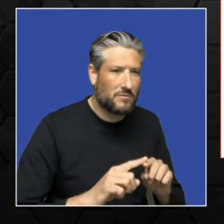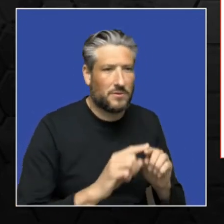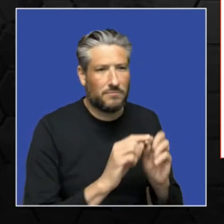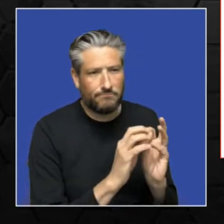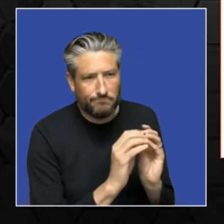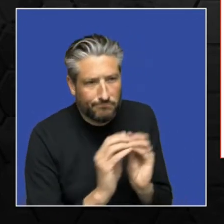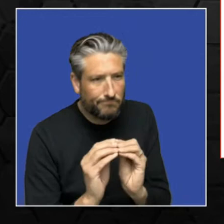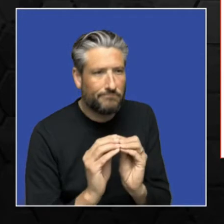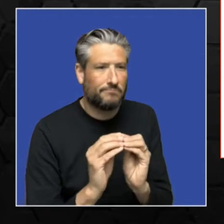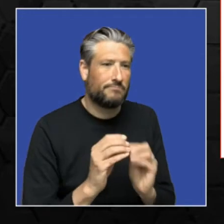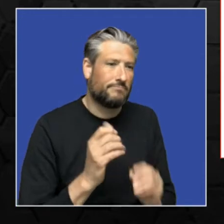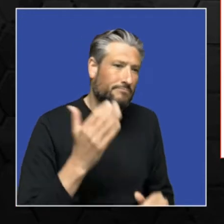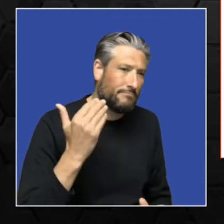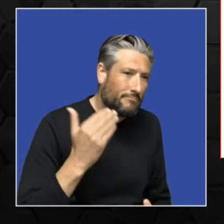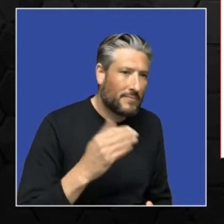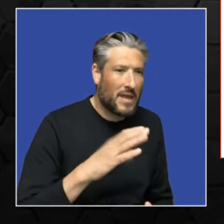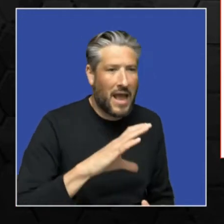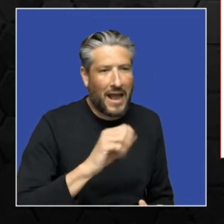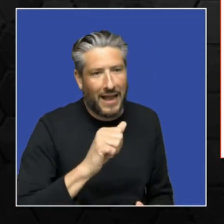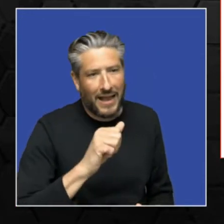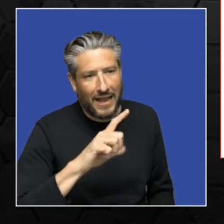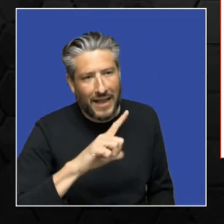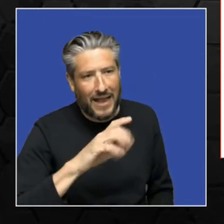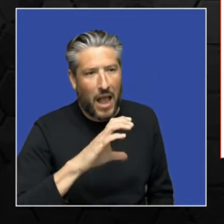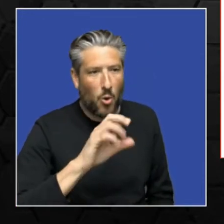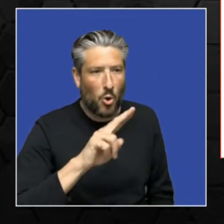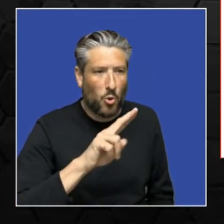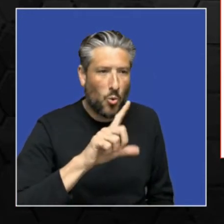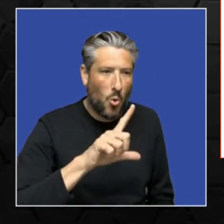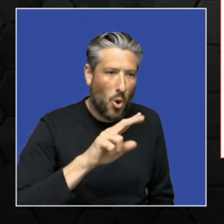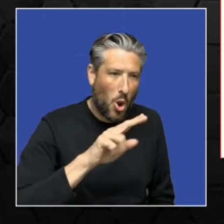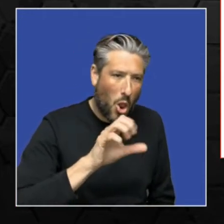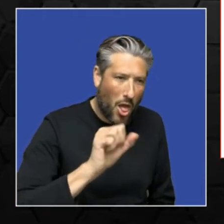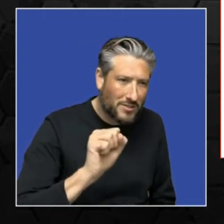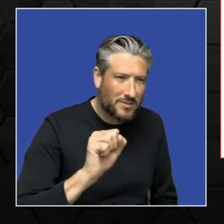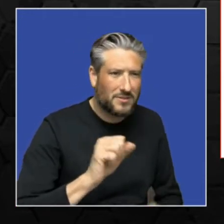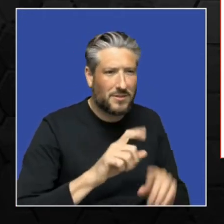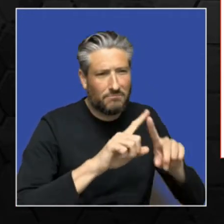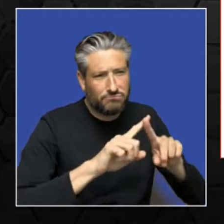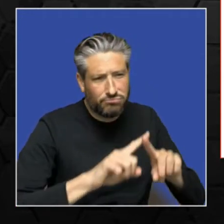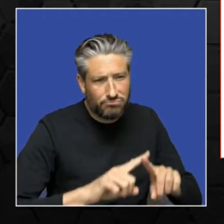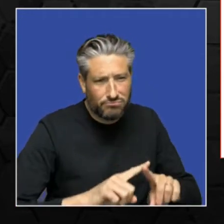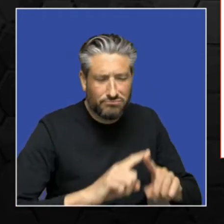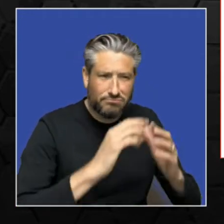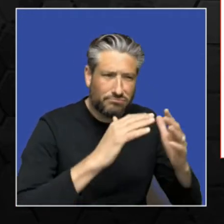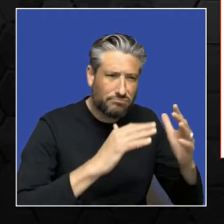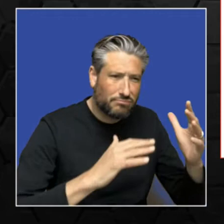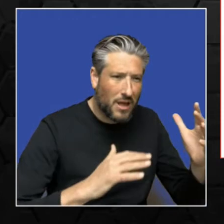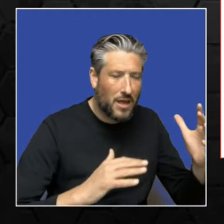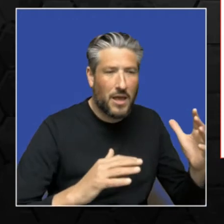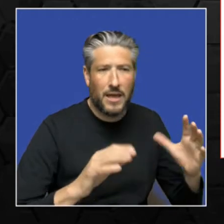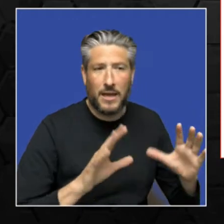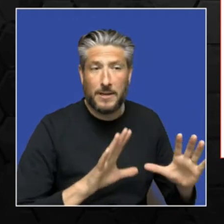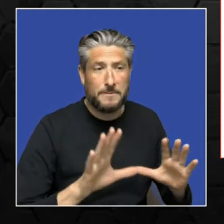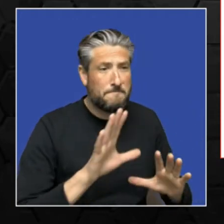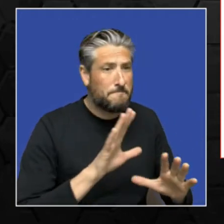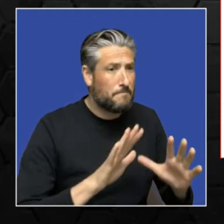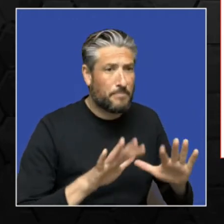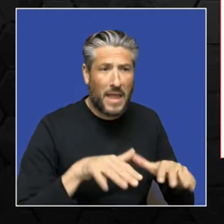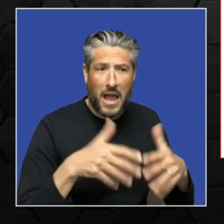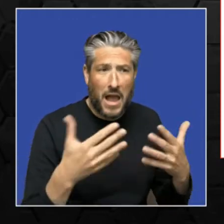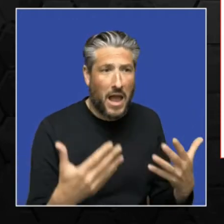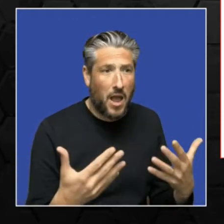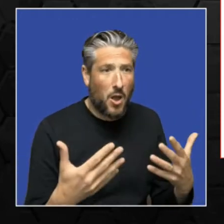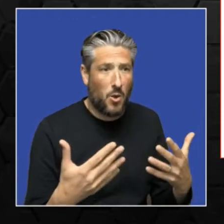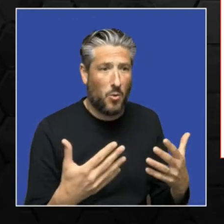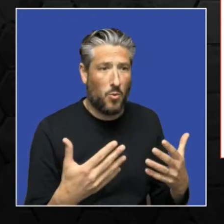neural network. They've even used it to to search a space and find the global minimum for that.